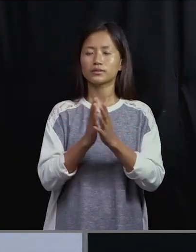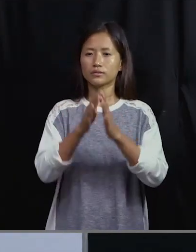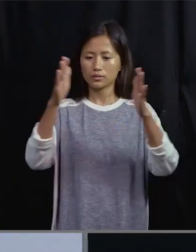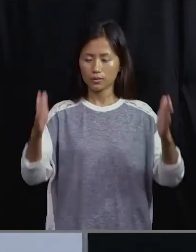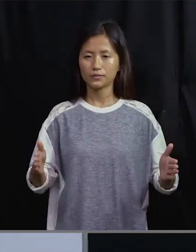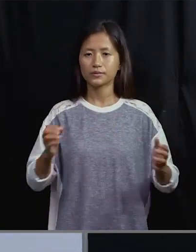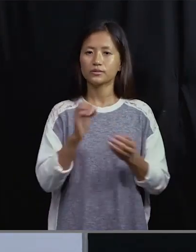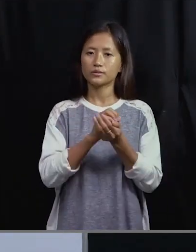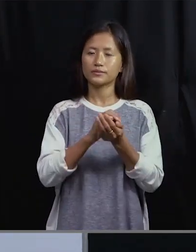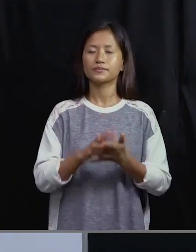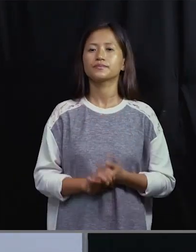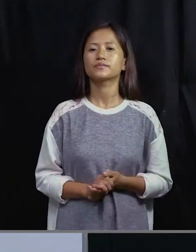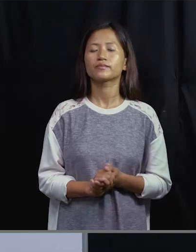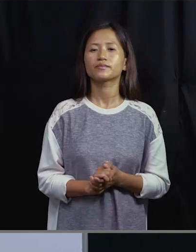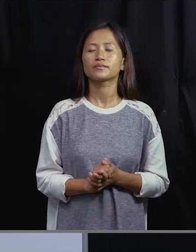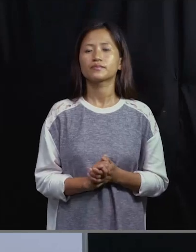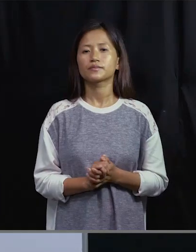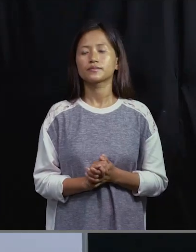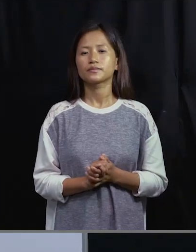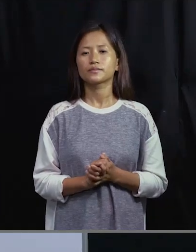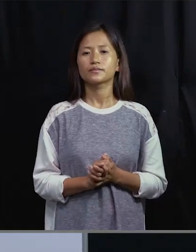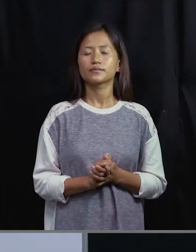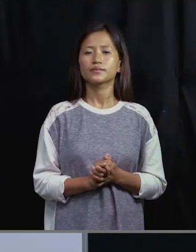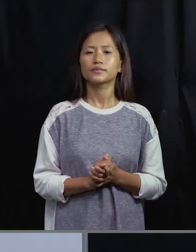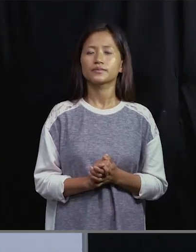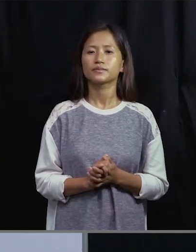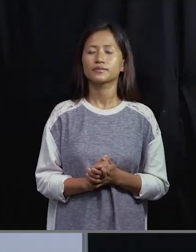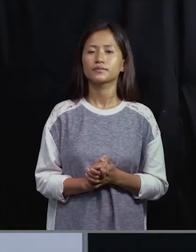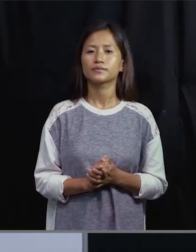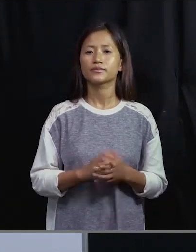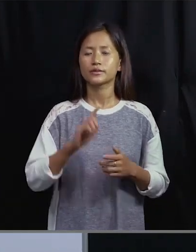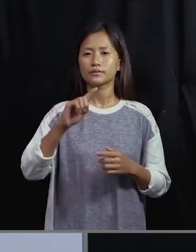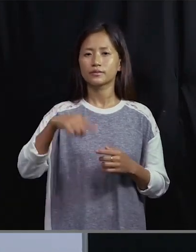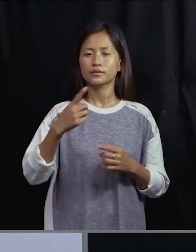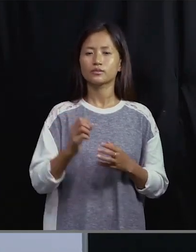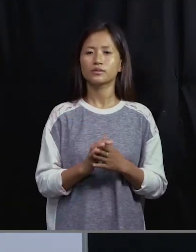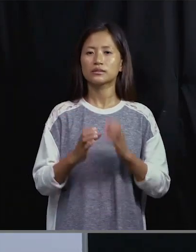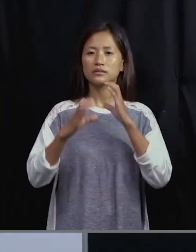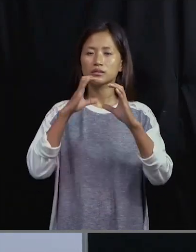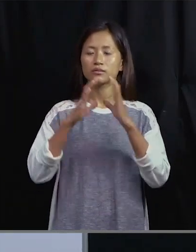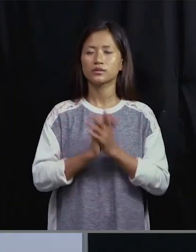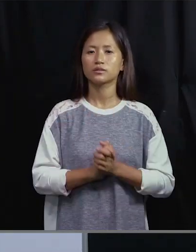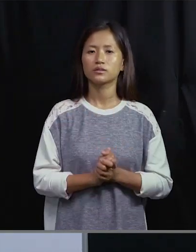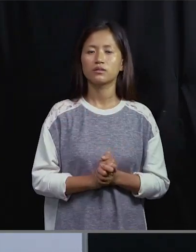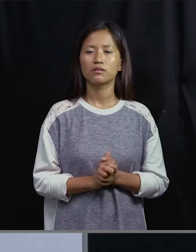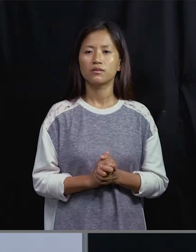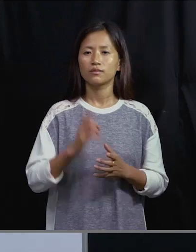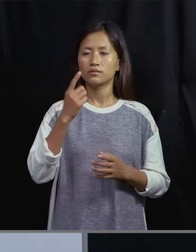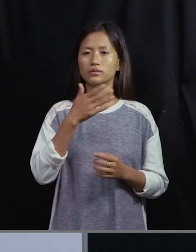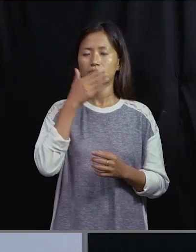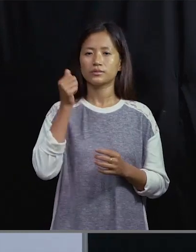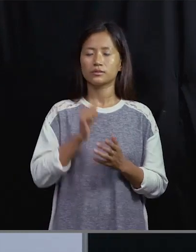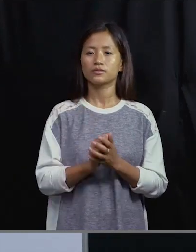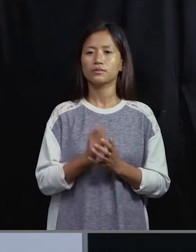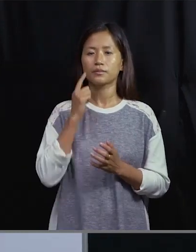provided, okay, by the insurance company. You got it, isn't it? Then the next one is communication. Now communication is also one of the most